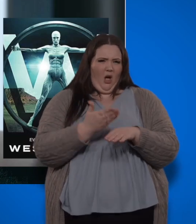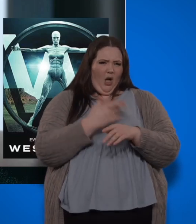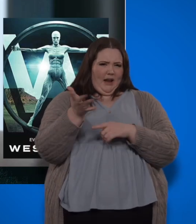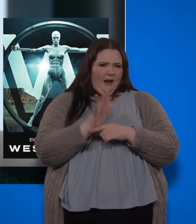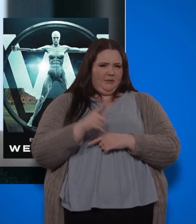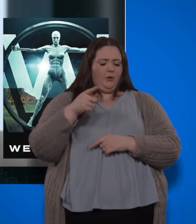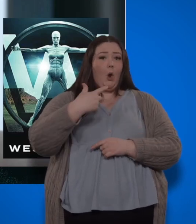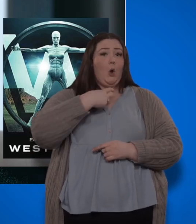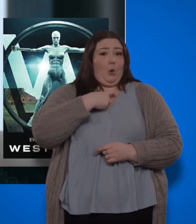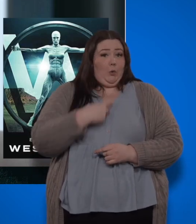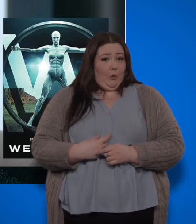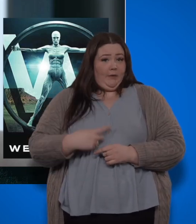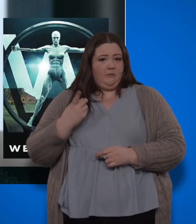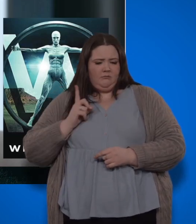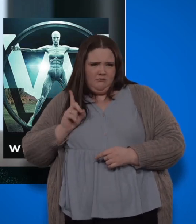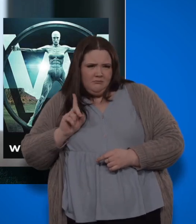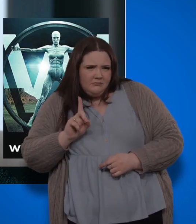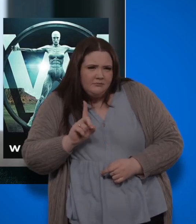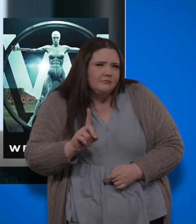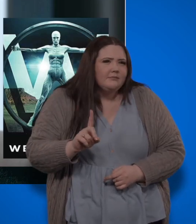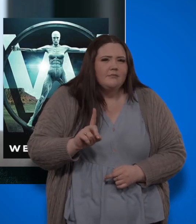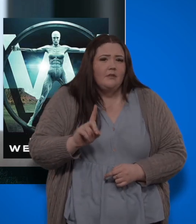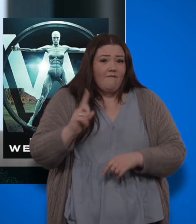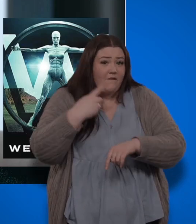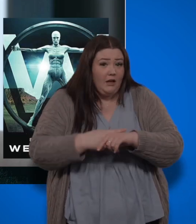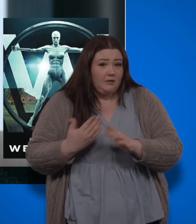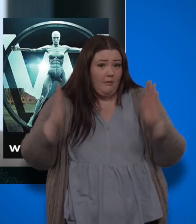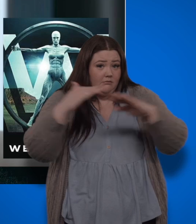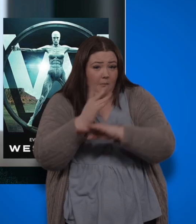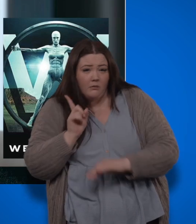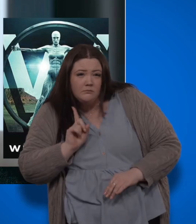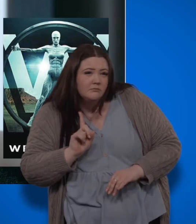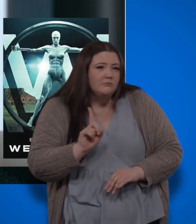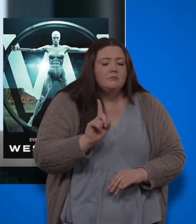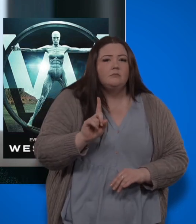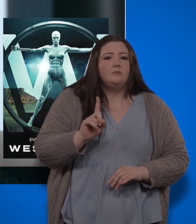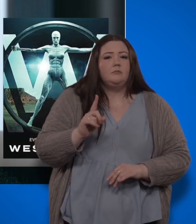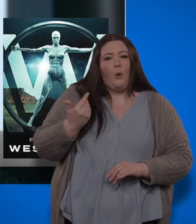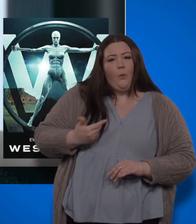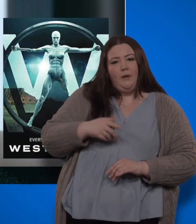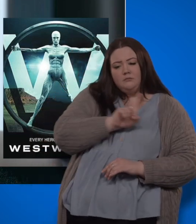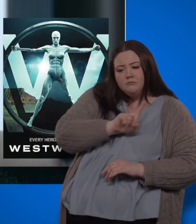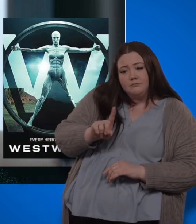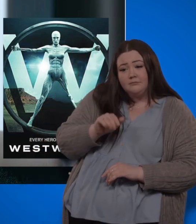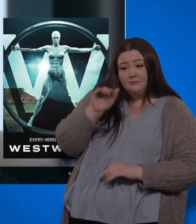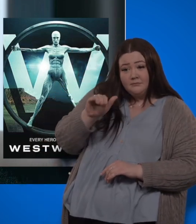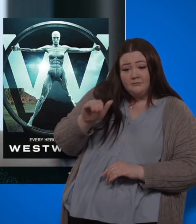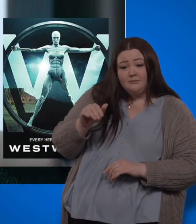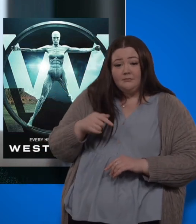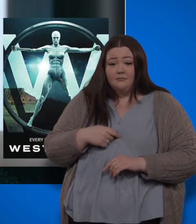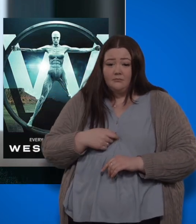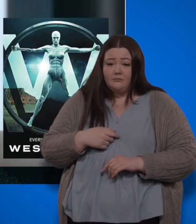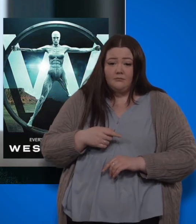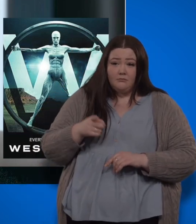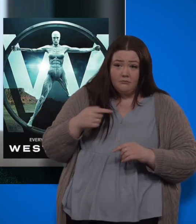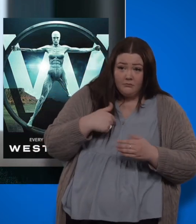park, and this beautiful woman comes up to him and asks, is there anything I can help you with? And he stares at her and he